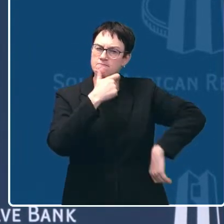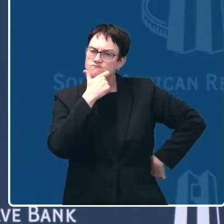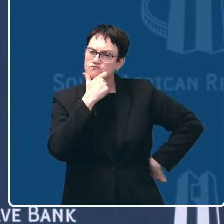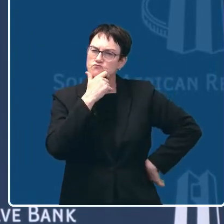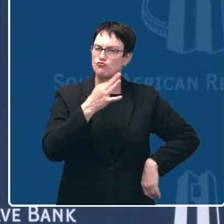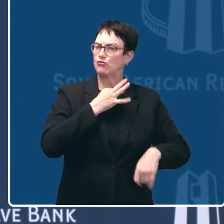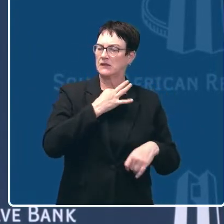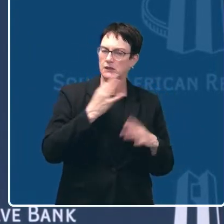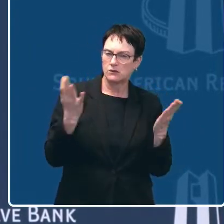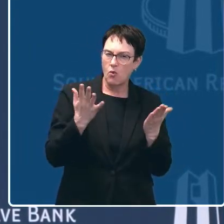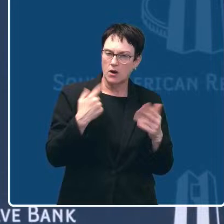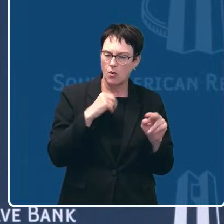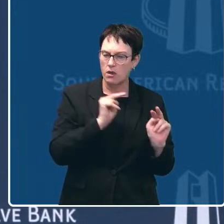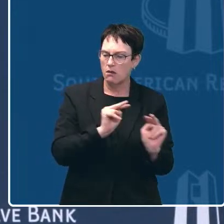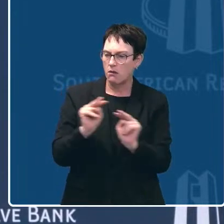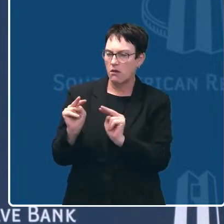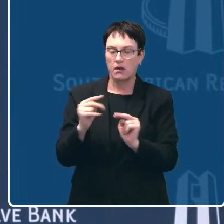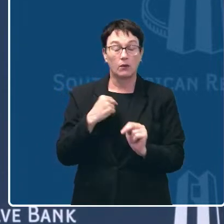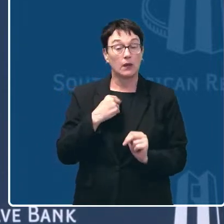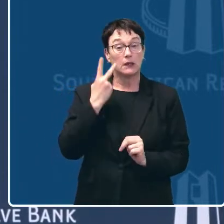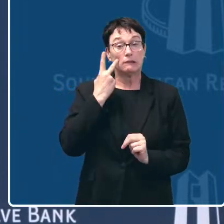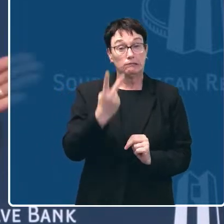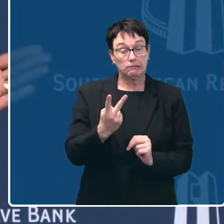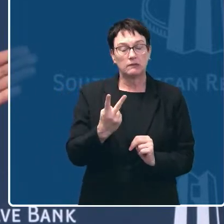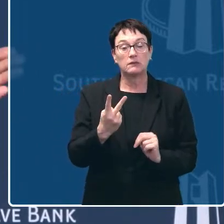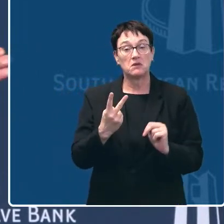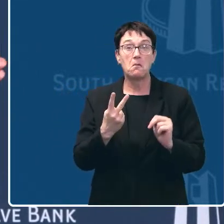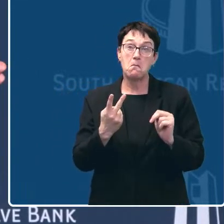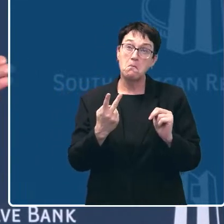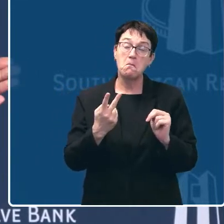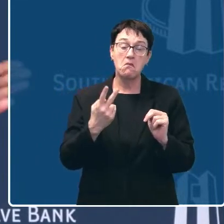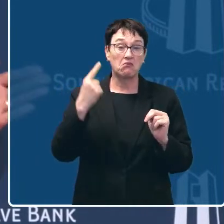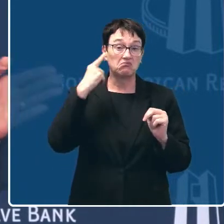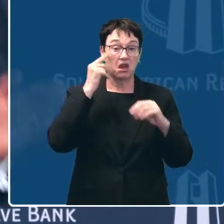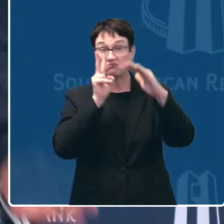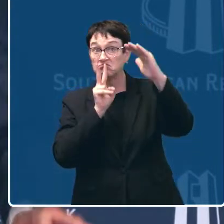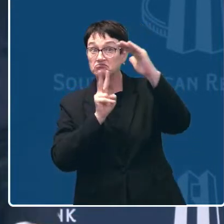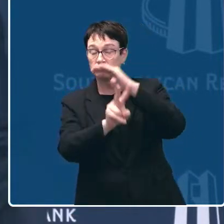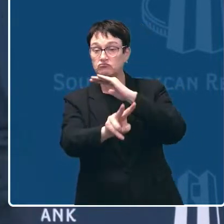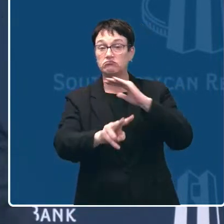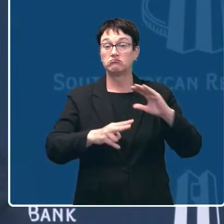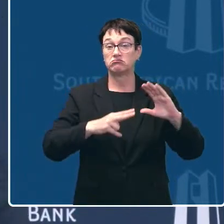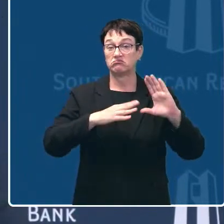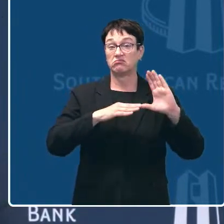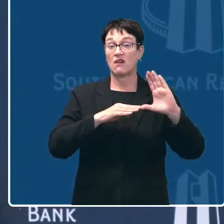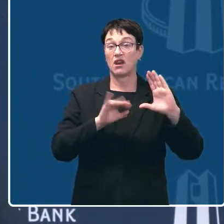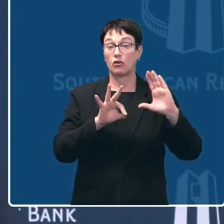that inflation will average 3%,